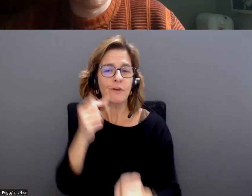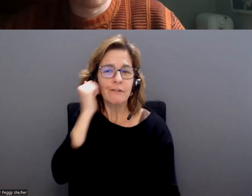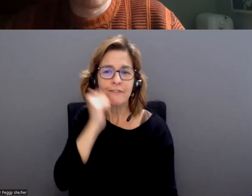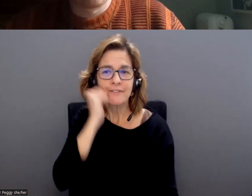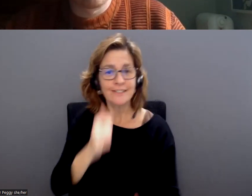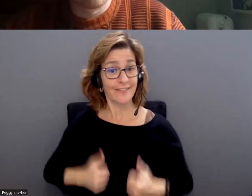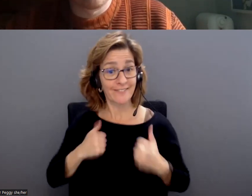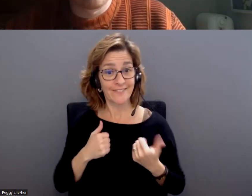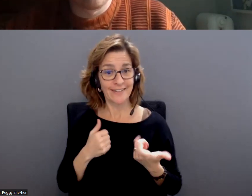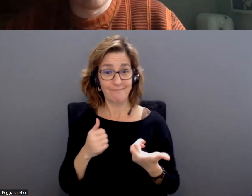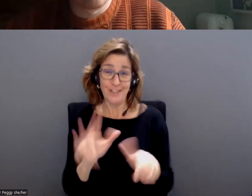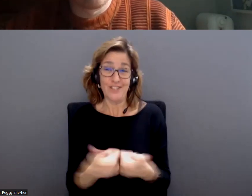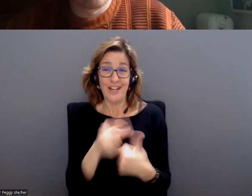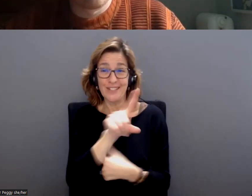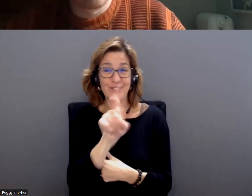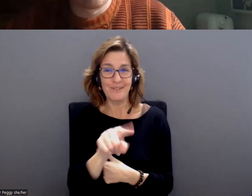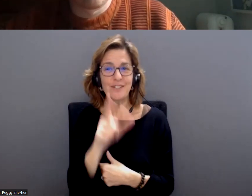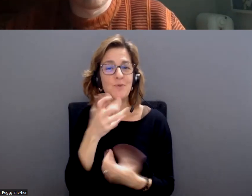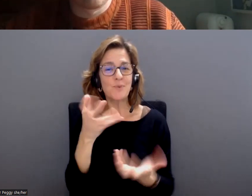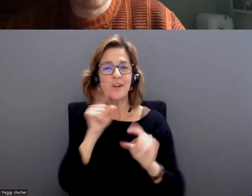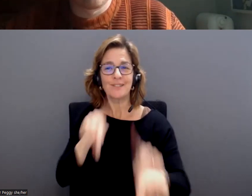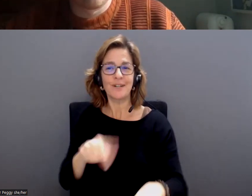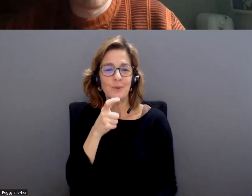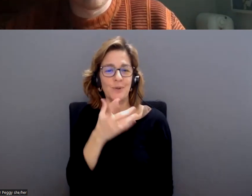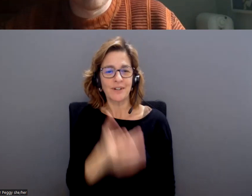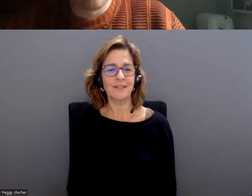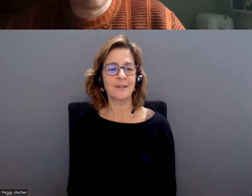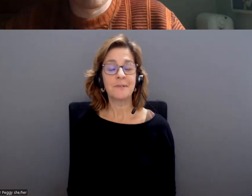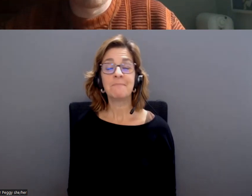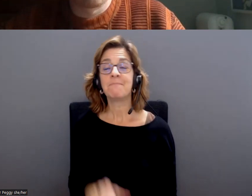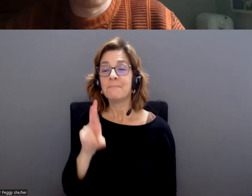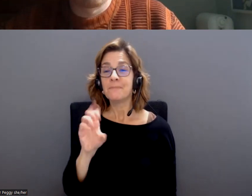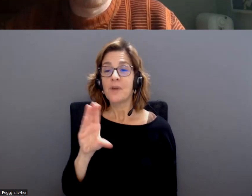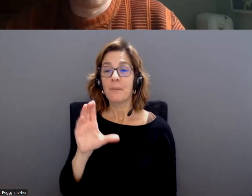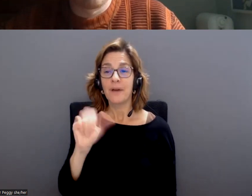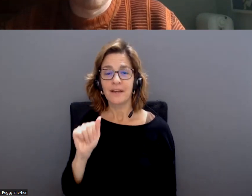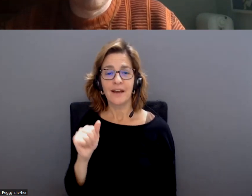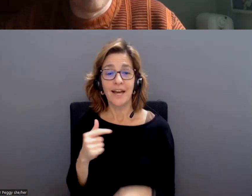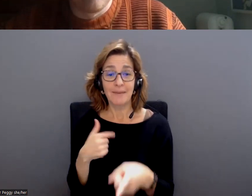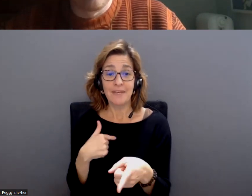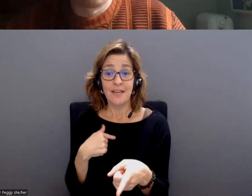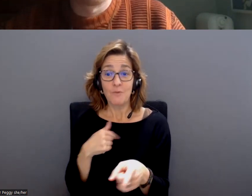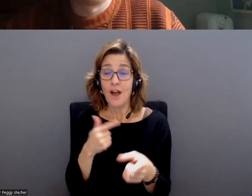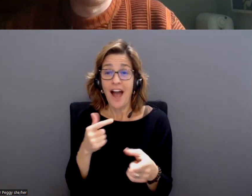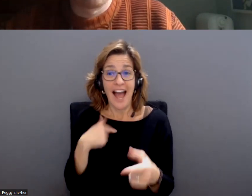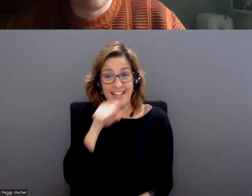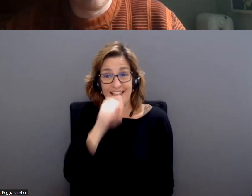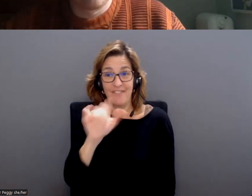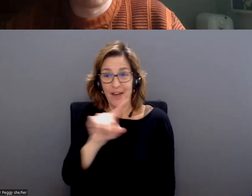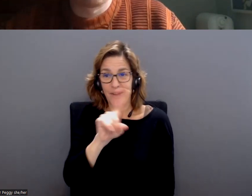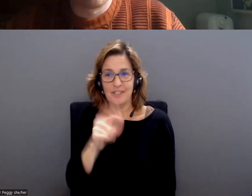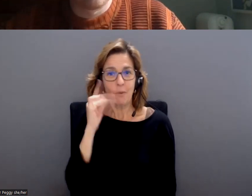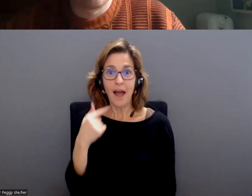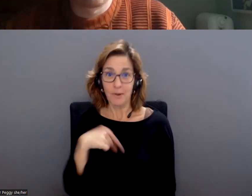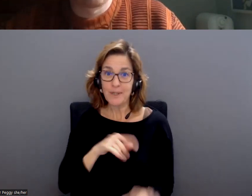for it. Yeah, I love this question because we're actually already doing it. The 519 is